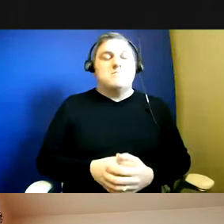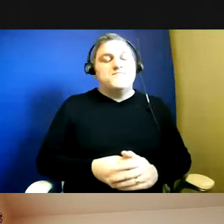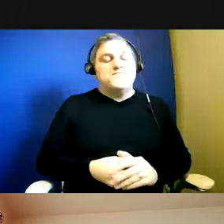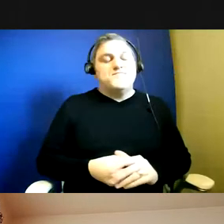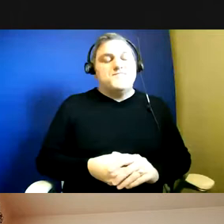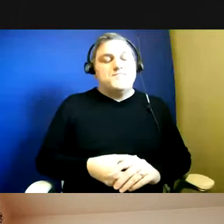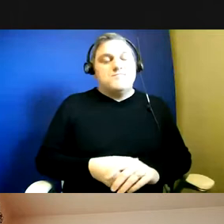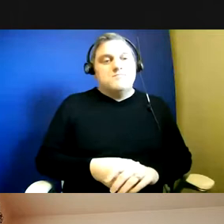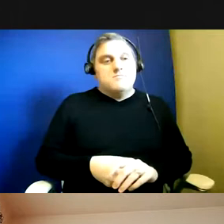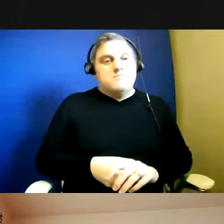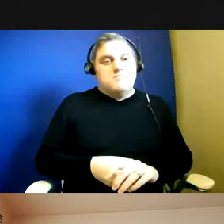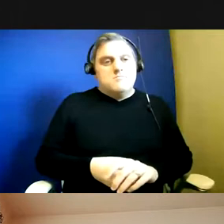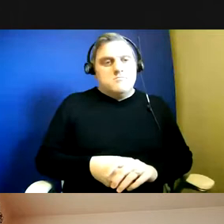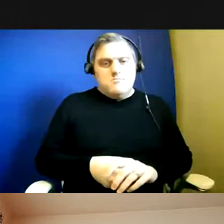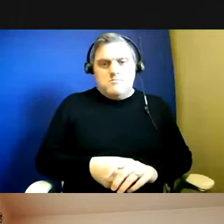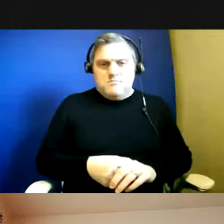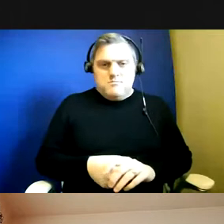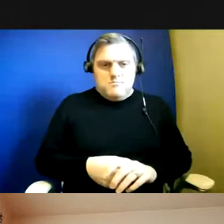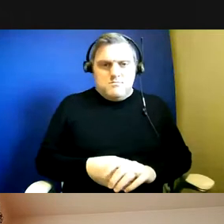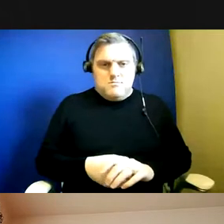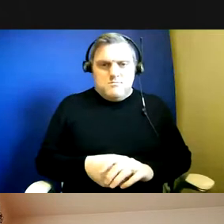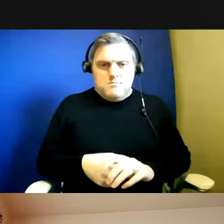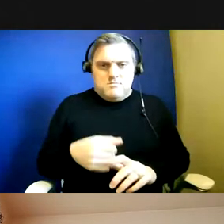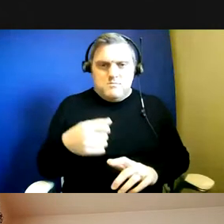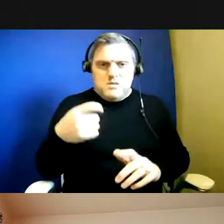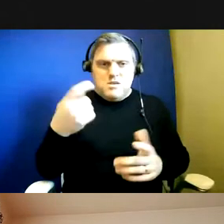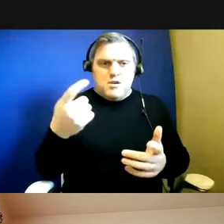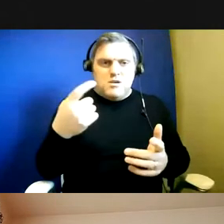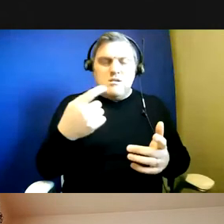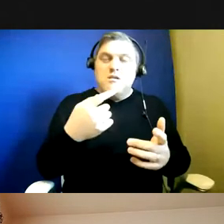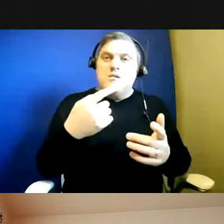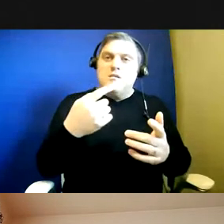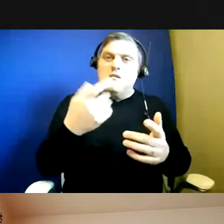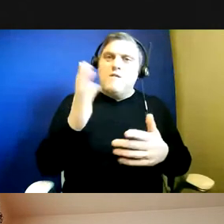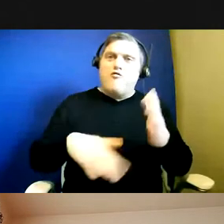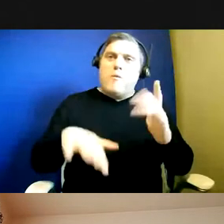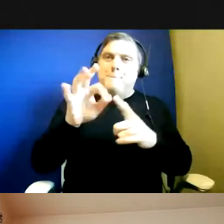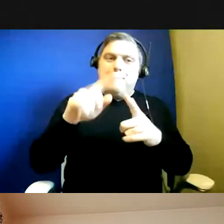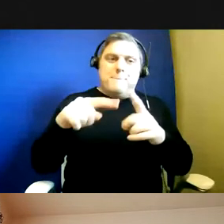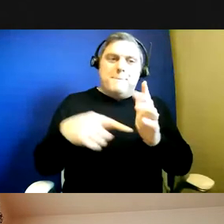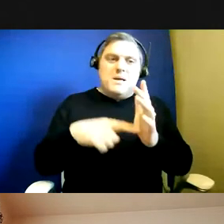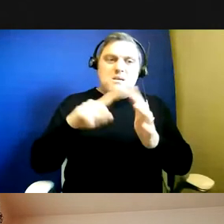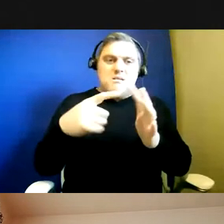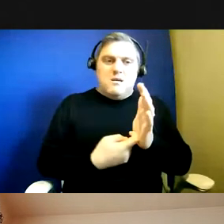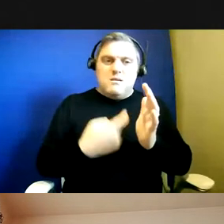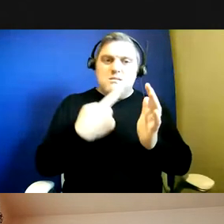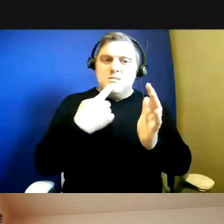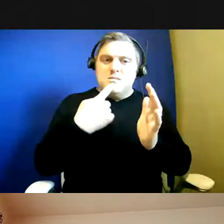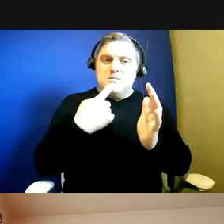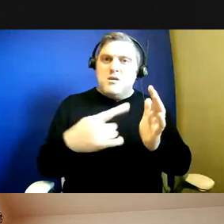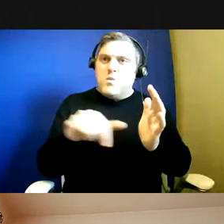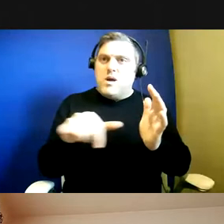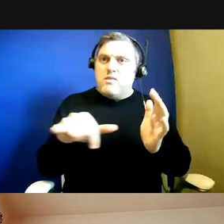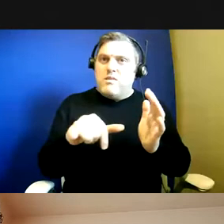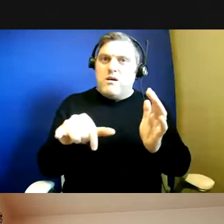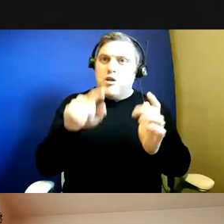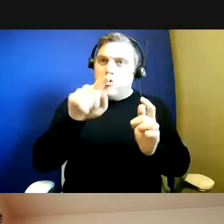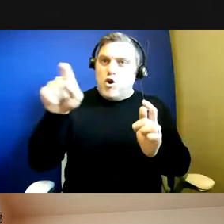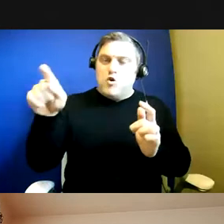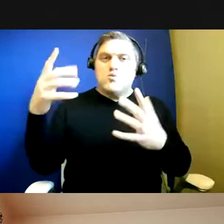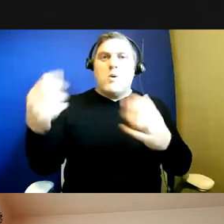another one. Chris or Rebecca, you may want to take this, from Peter, which says, can we determine whether people with